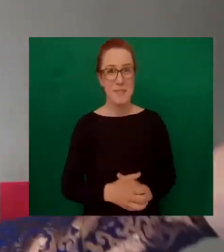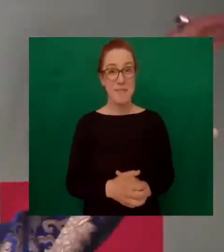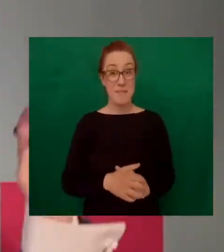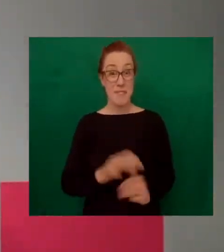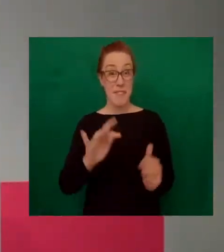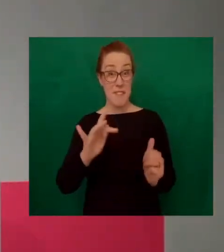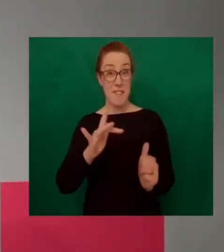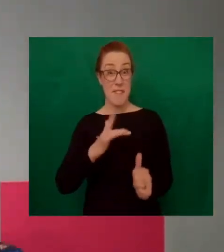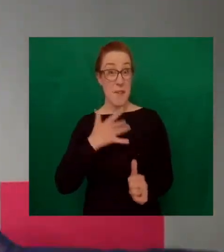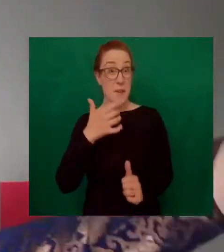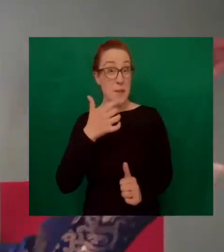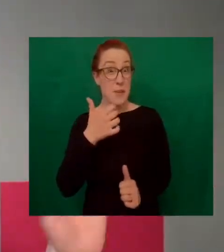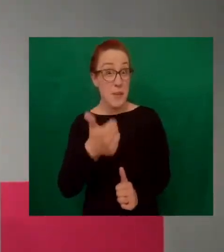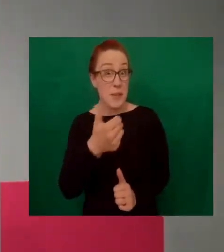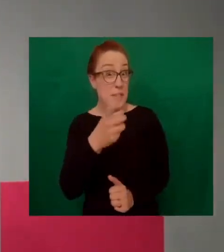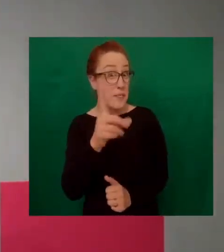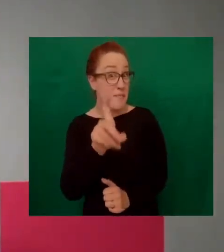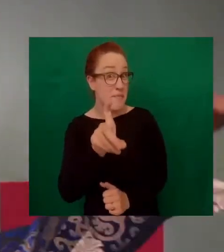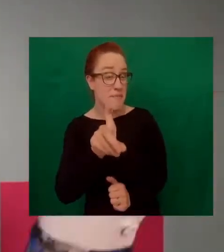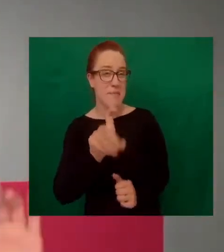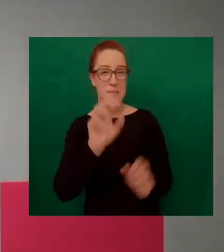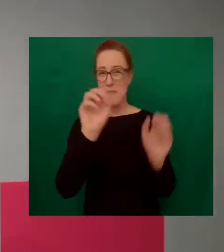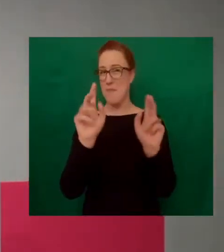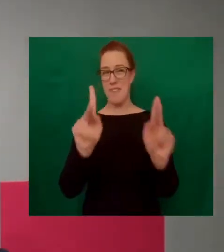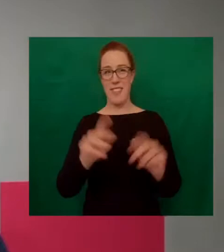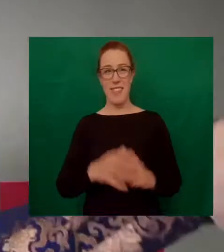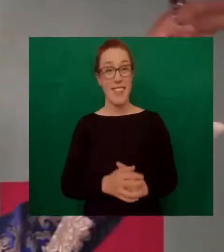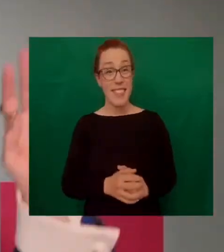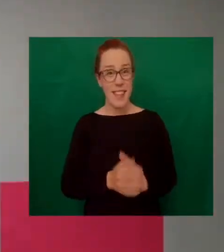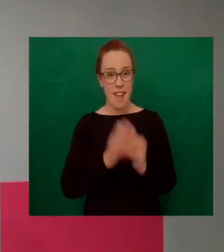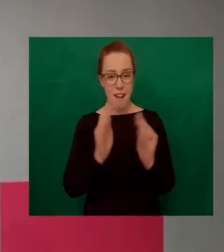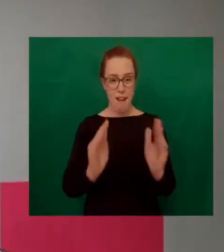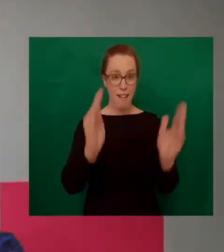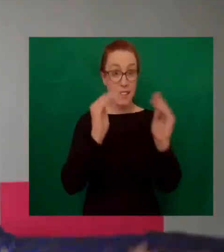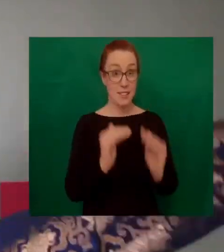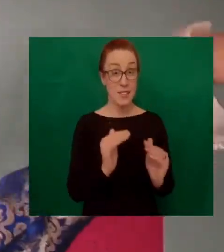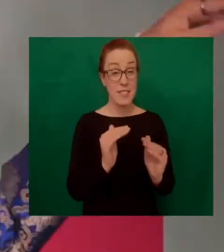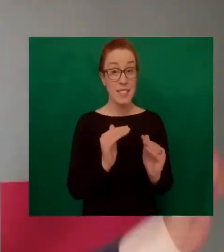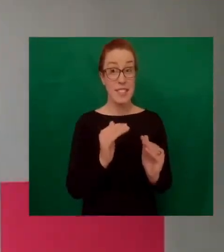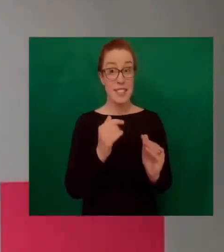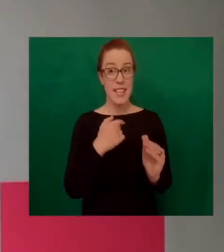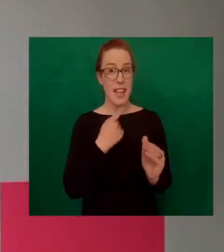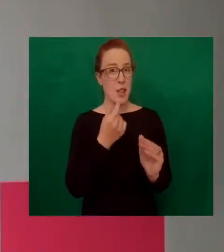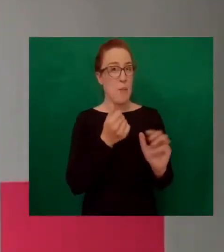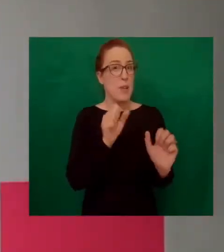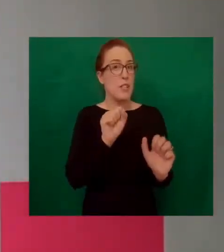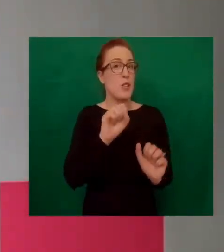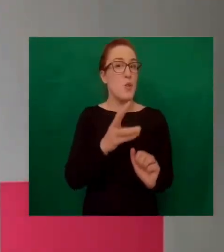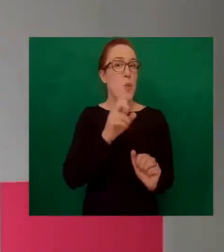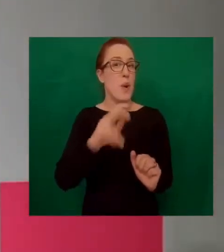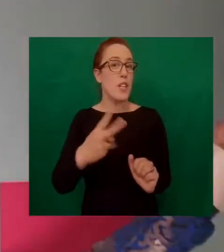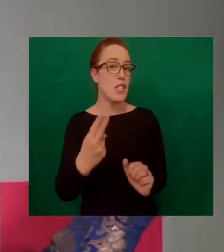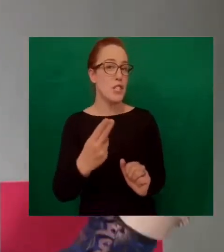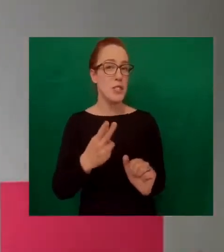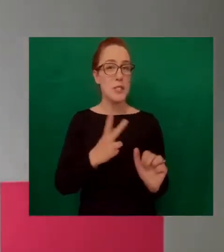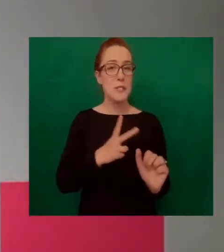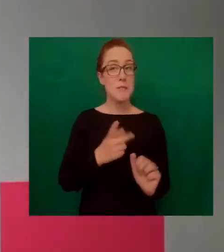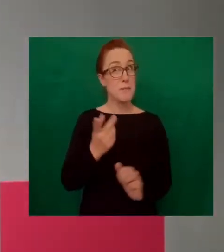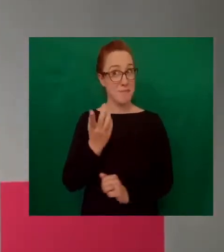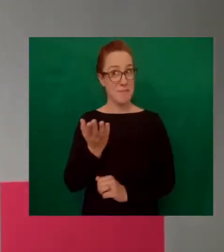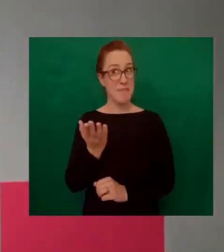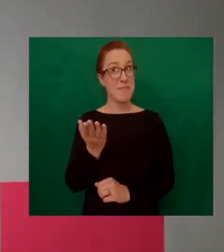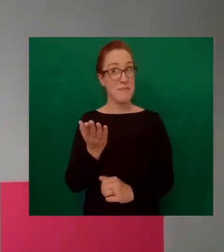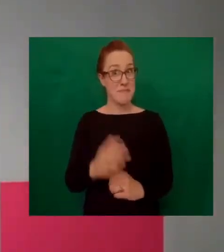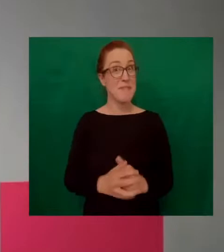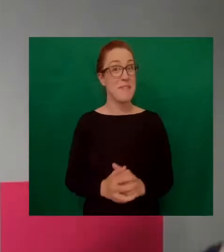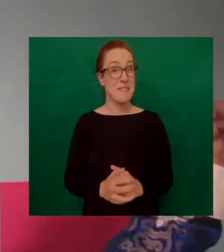that feel? Pretty good? All right. Next up, we're going to do a little bit of a swish. That's just taking your hands and your hips